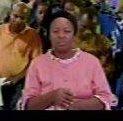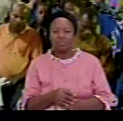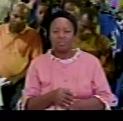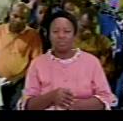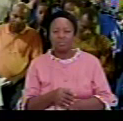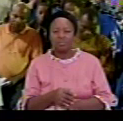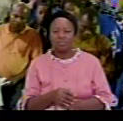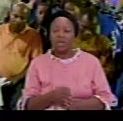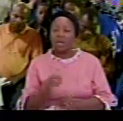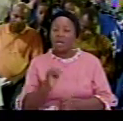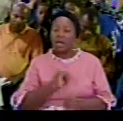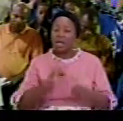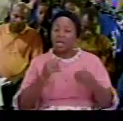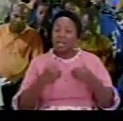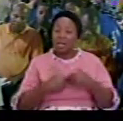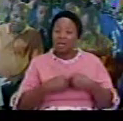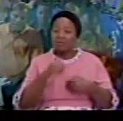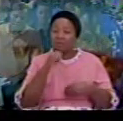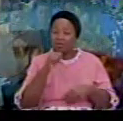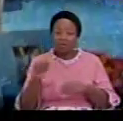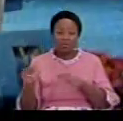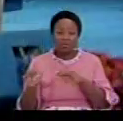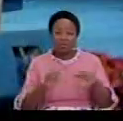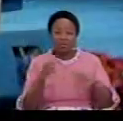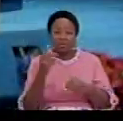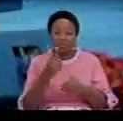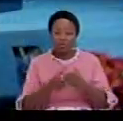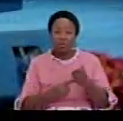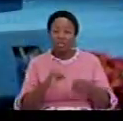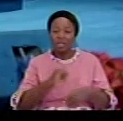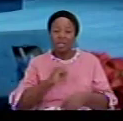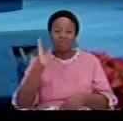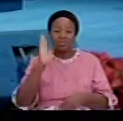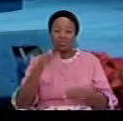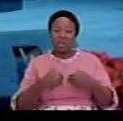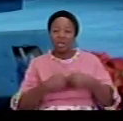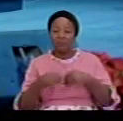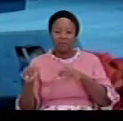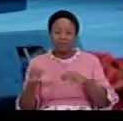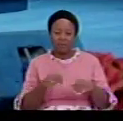I have not done what I should have done.